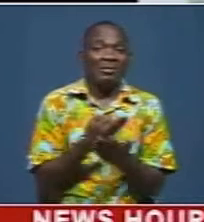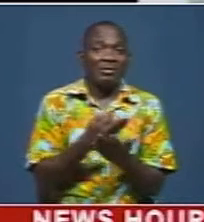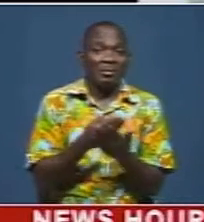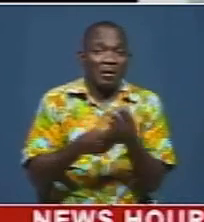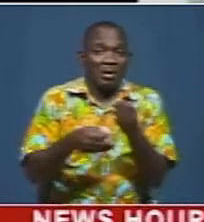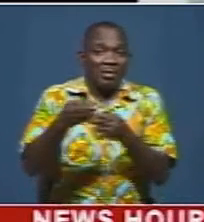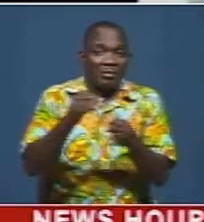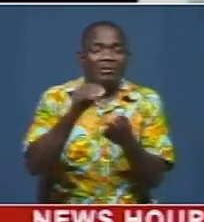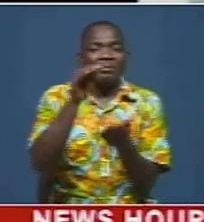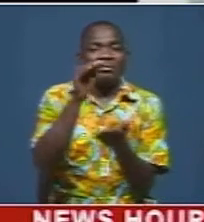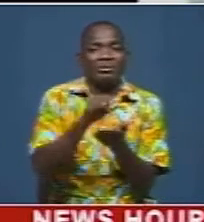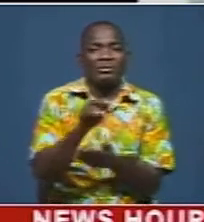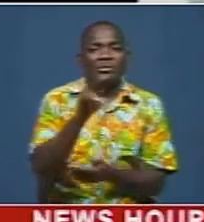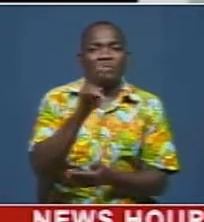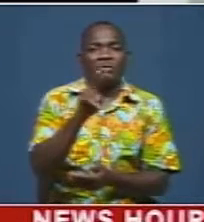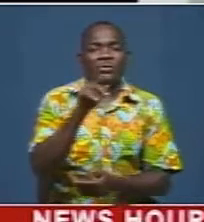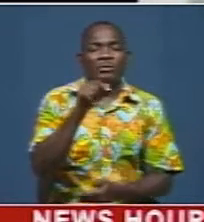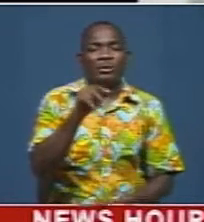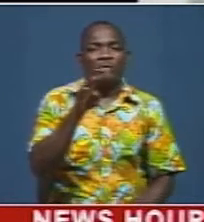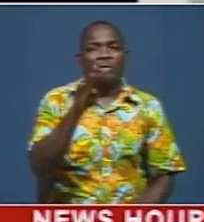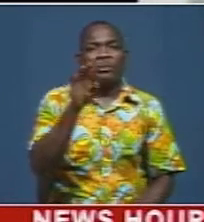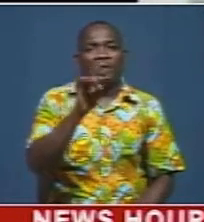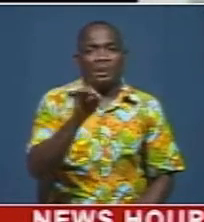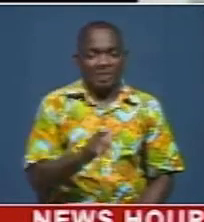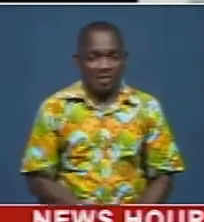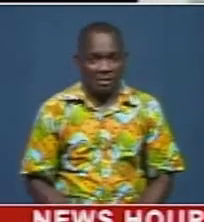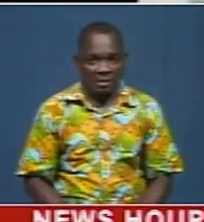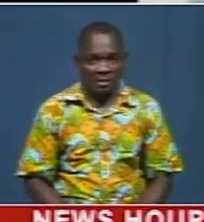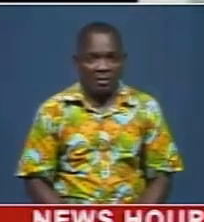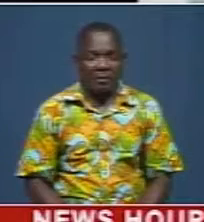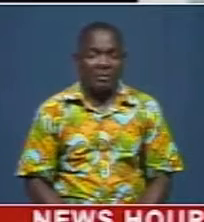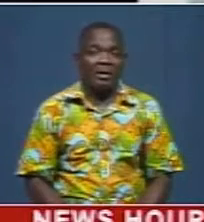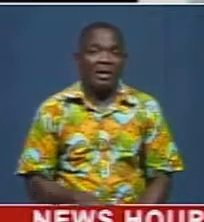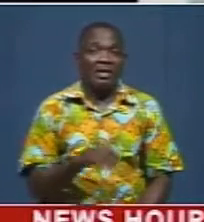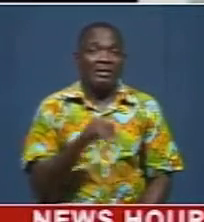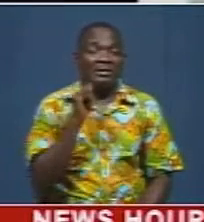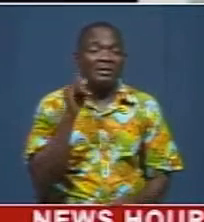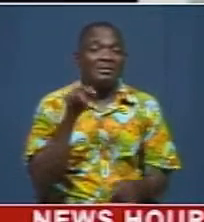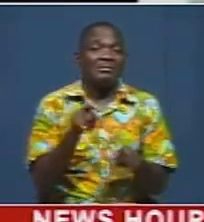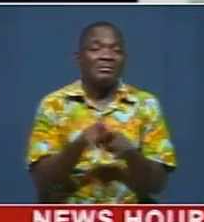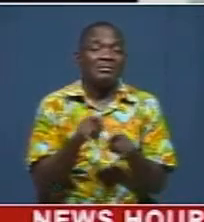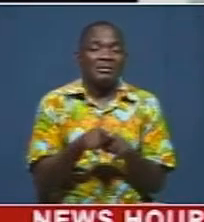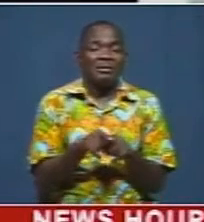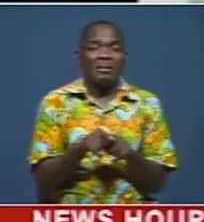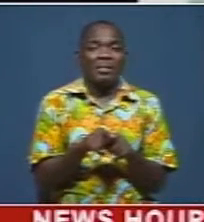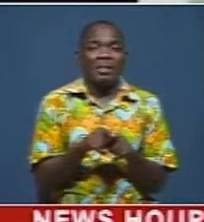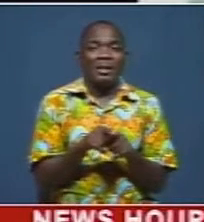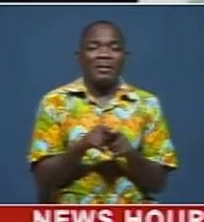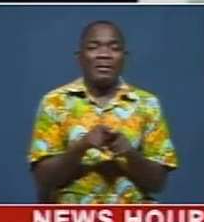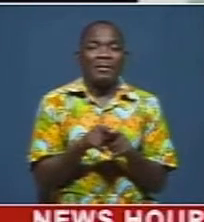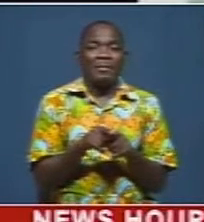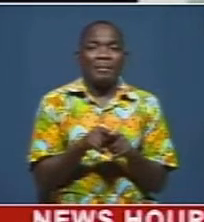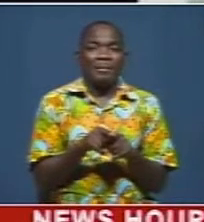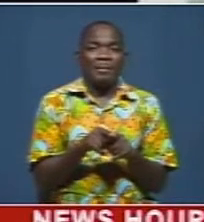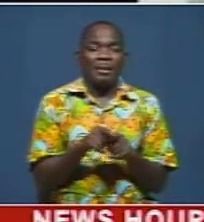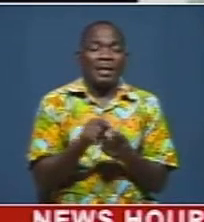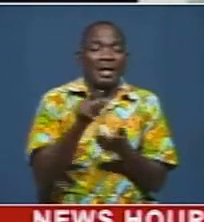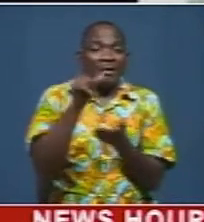also declined by 2.48%, and that of the year to date has also been on the downward trend. It has declined